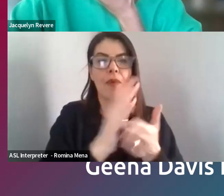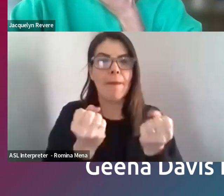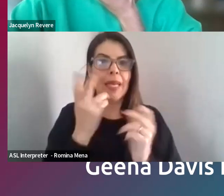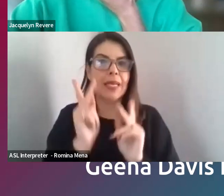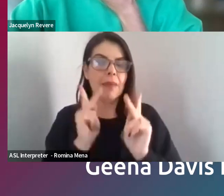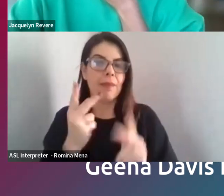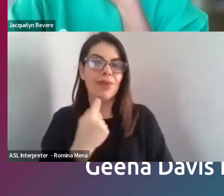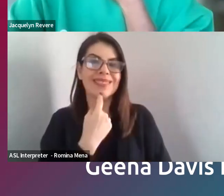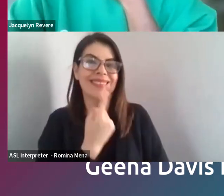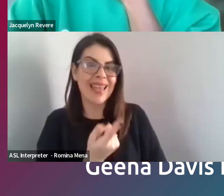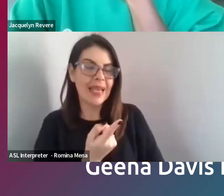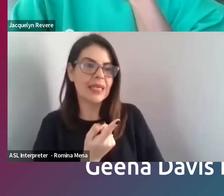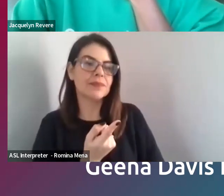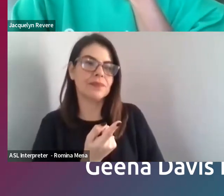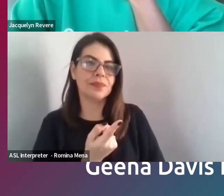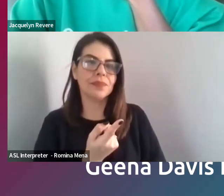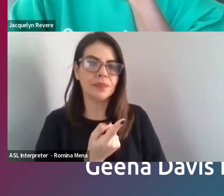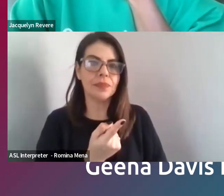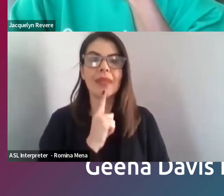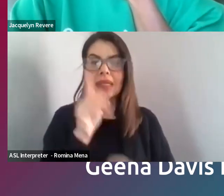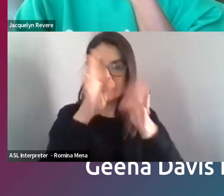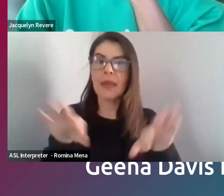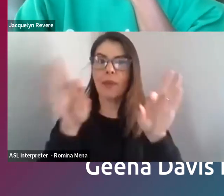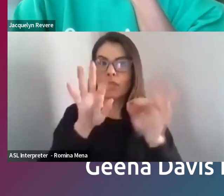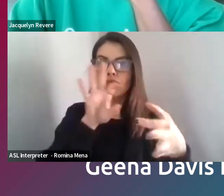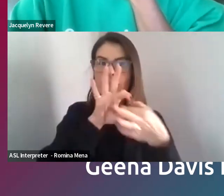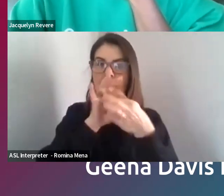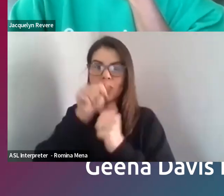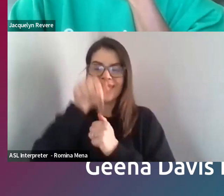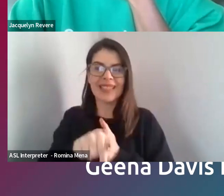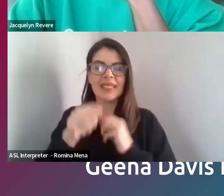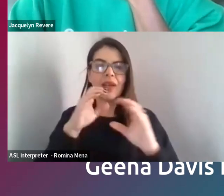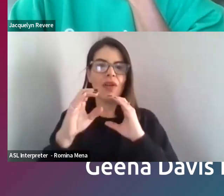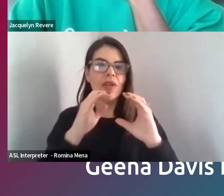say, and it's relevant to this conversation, is that it